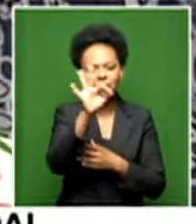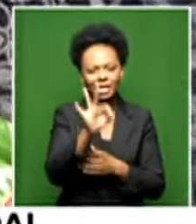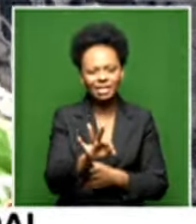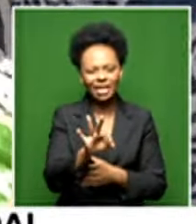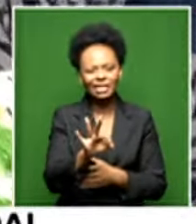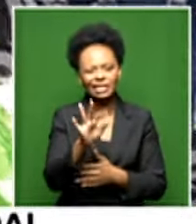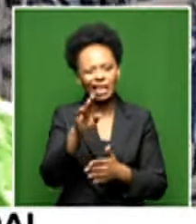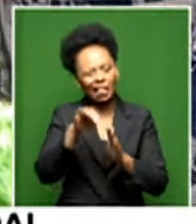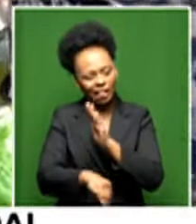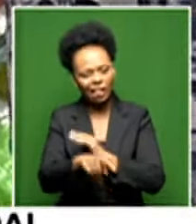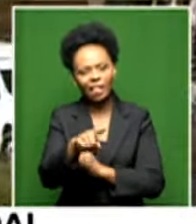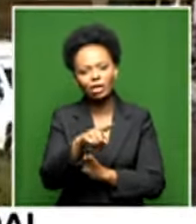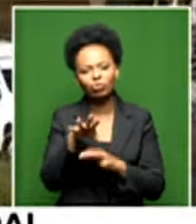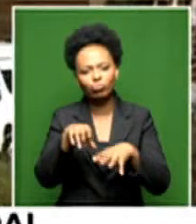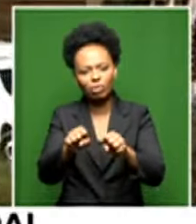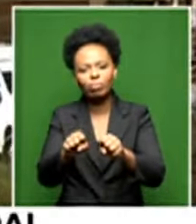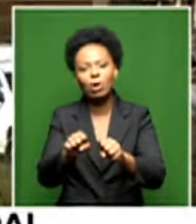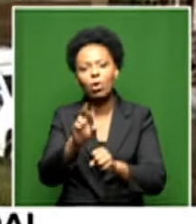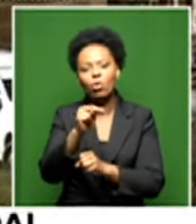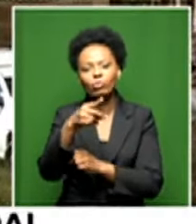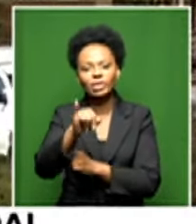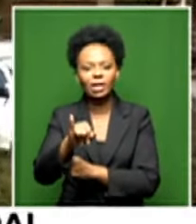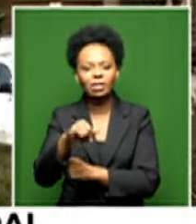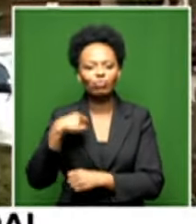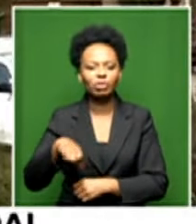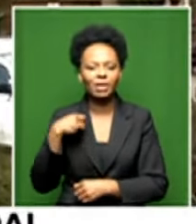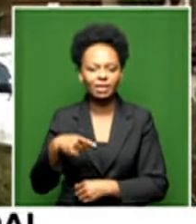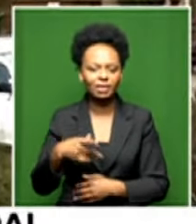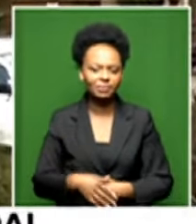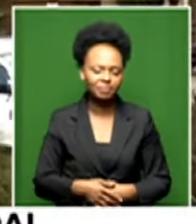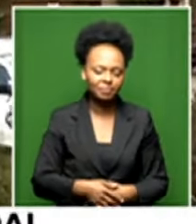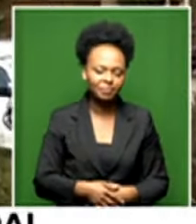clinching the Umngeni Municipality. Mlondi Rhadebe, SABC News, Howick.